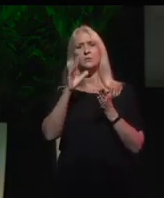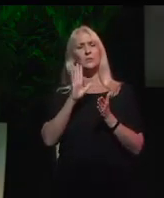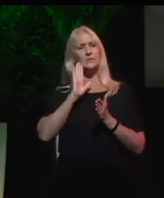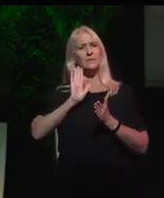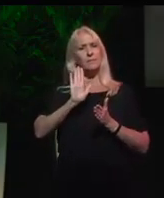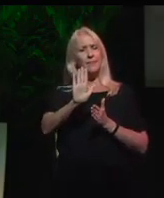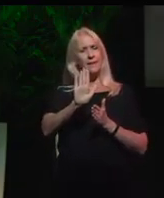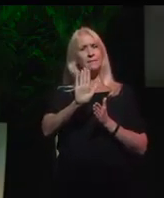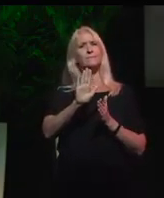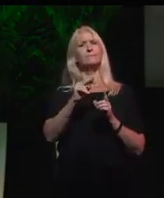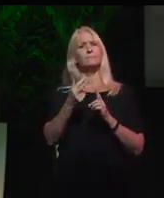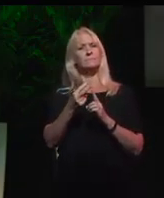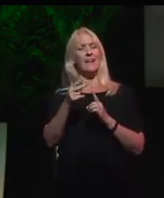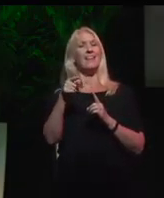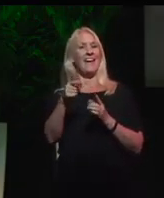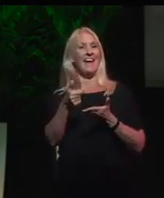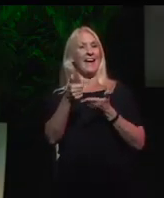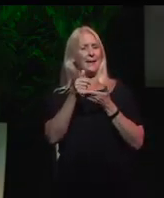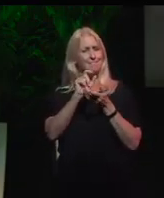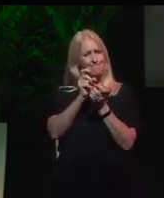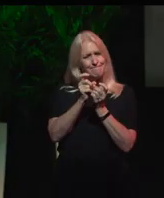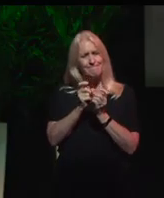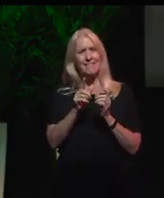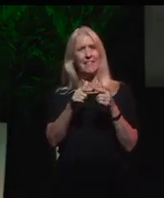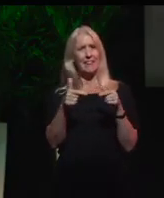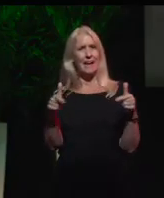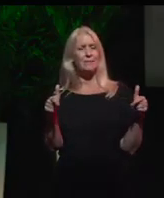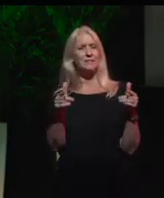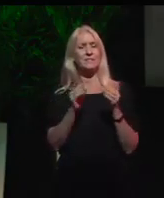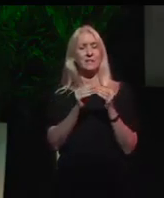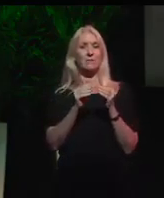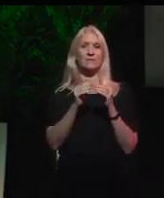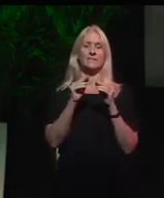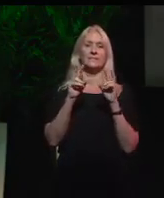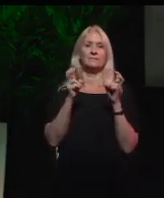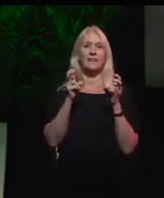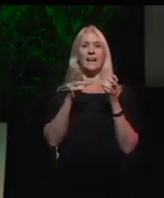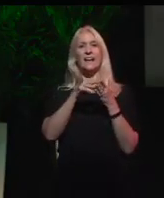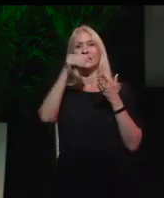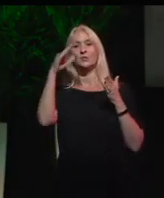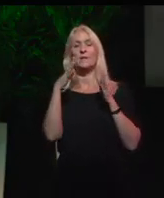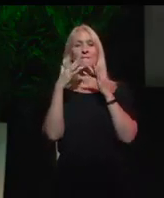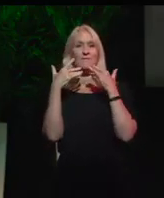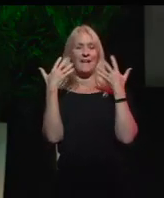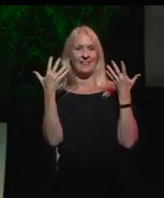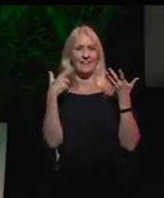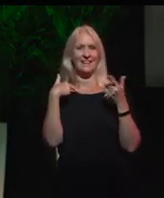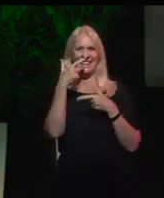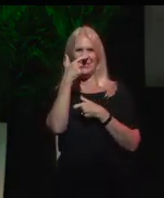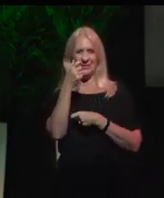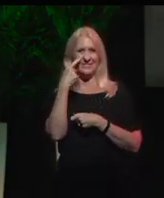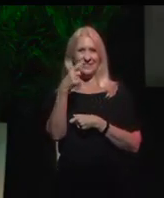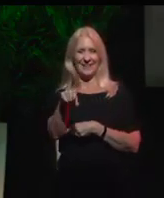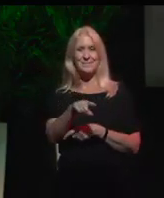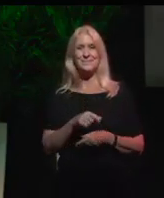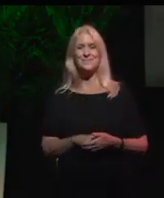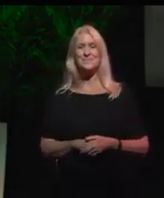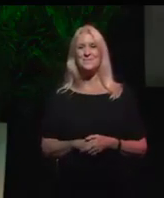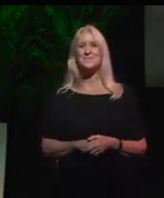fact, students help tweak the survey language so that it's very student-friendly and engaging to them.